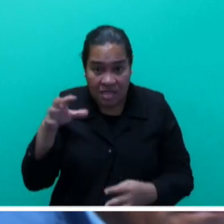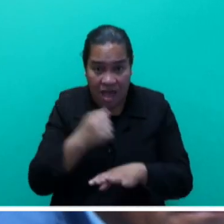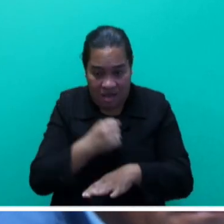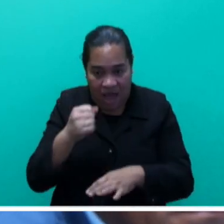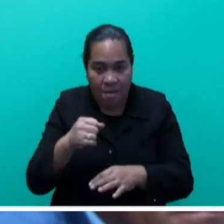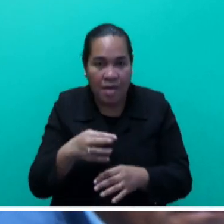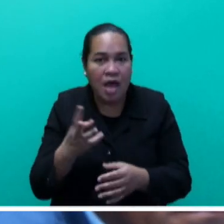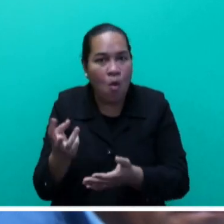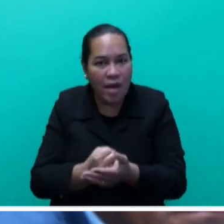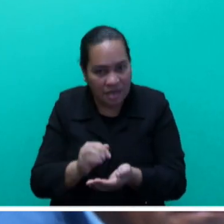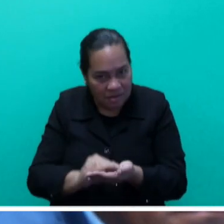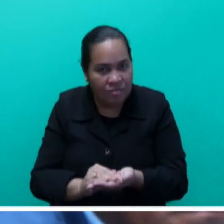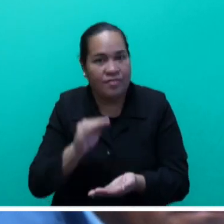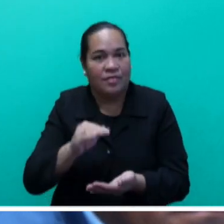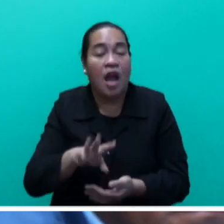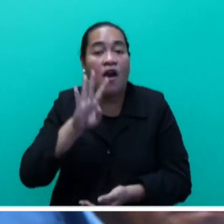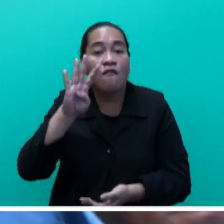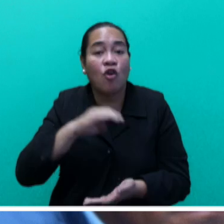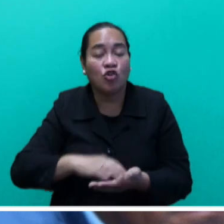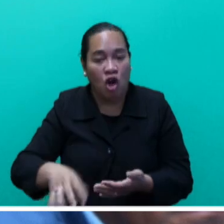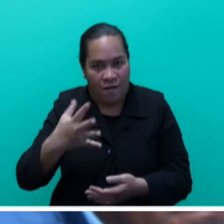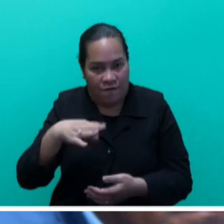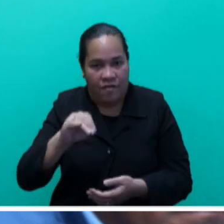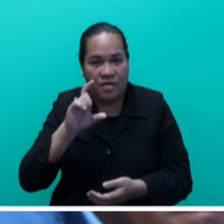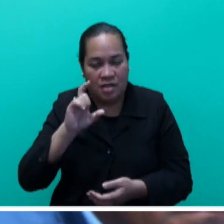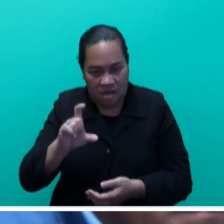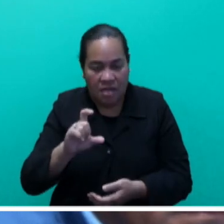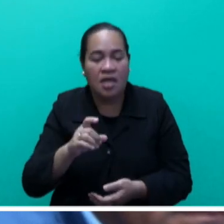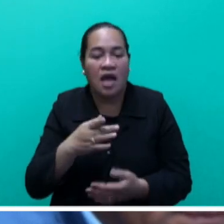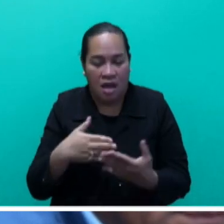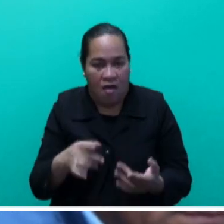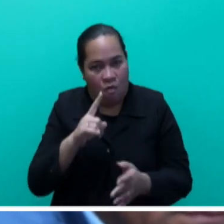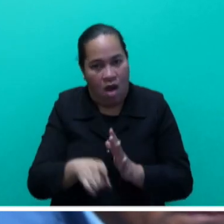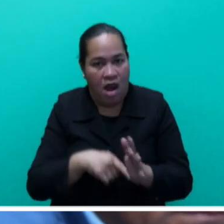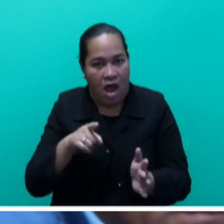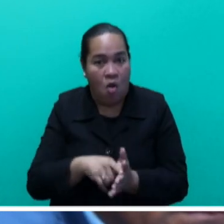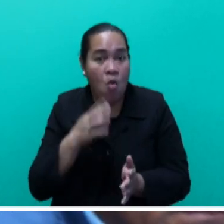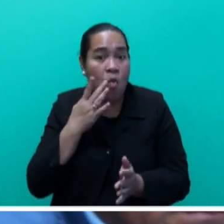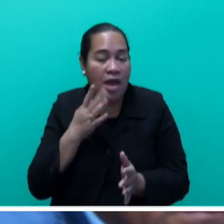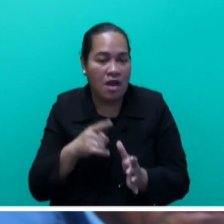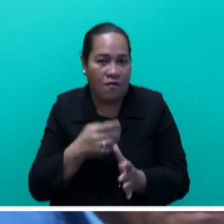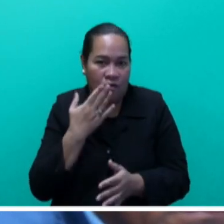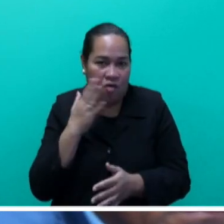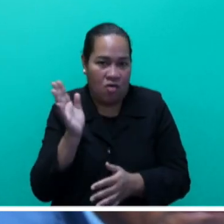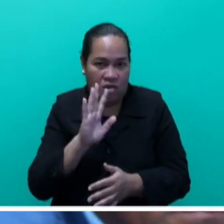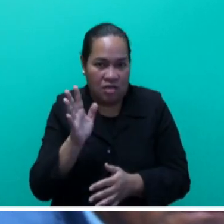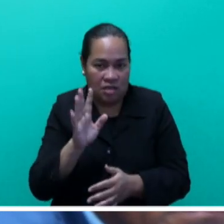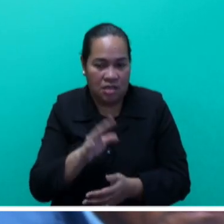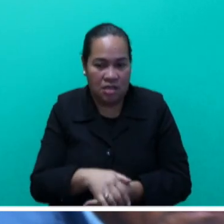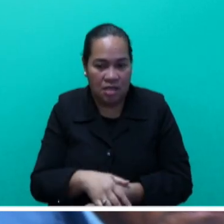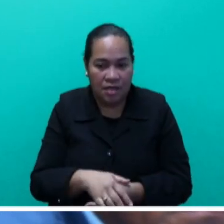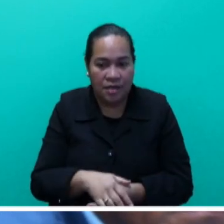minimum wage of $4.50 per hour from 1st August 2024 to $4